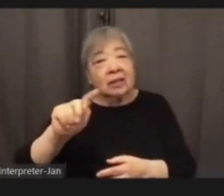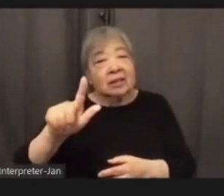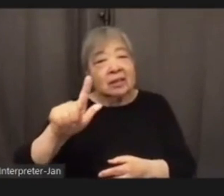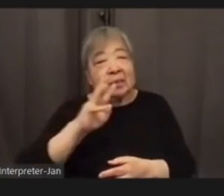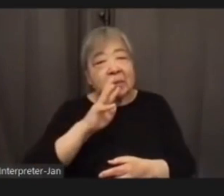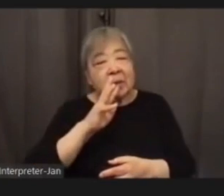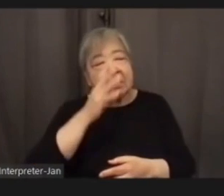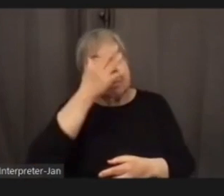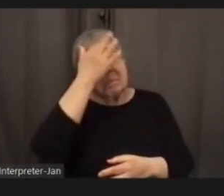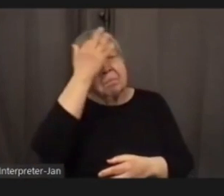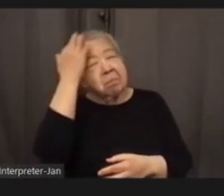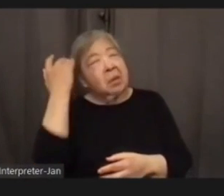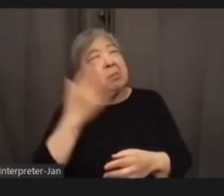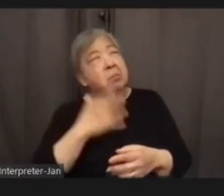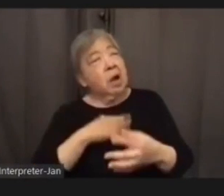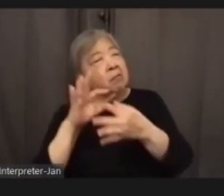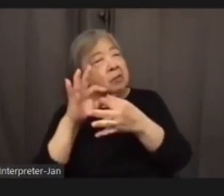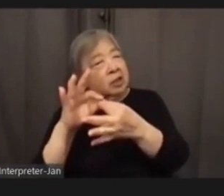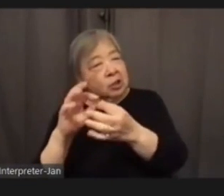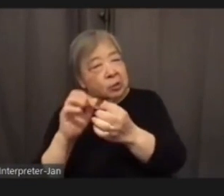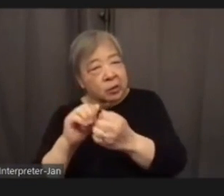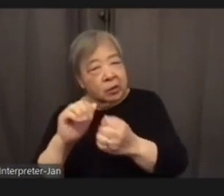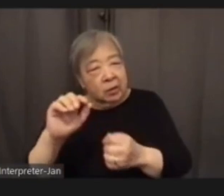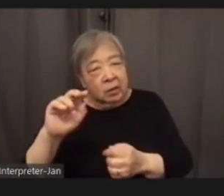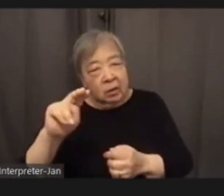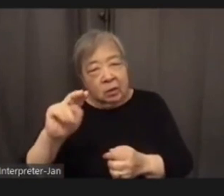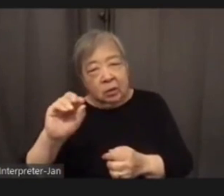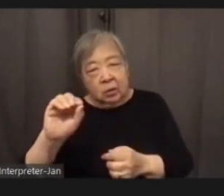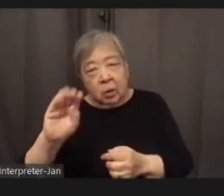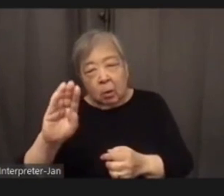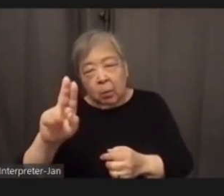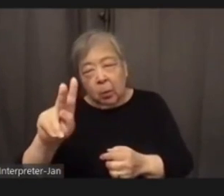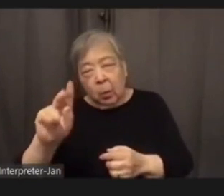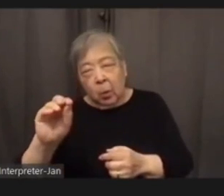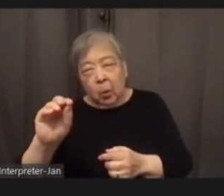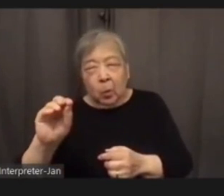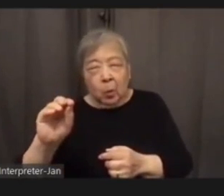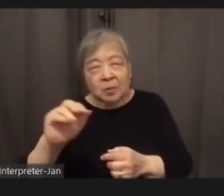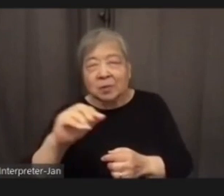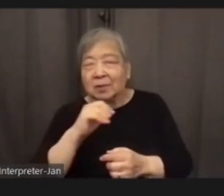My relationship with Nobuko isn't quite as long,